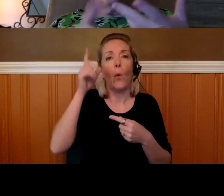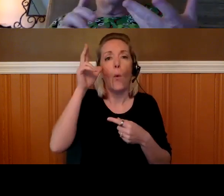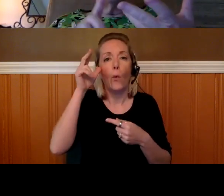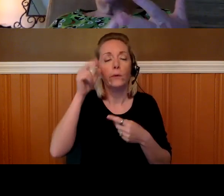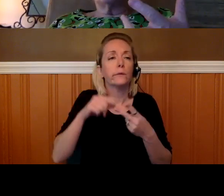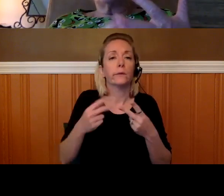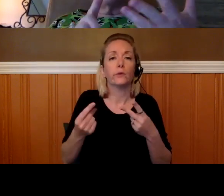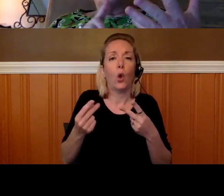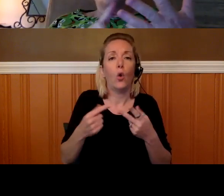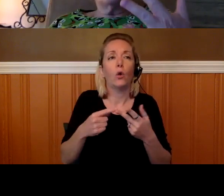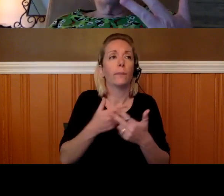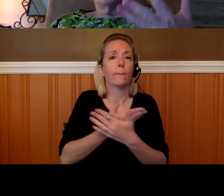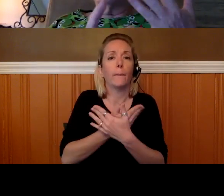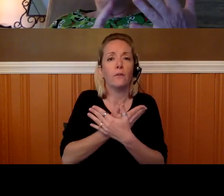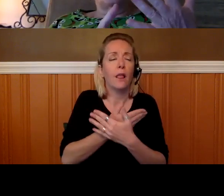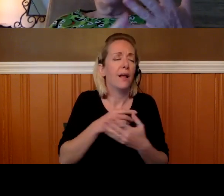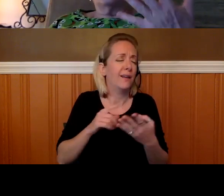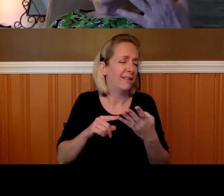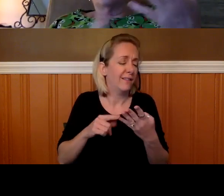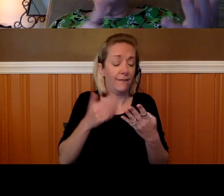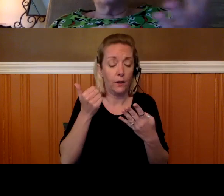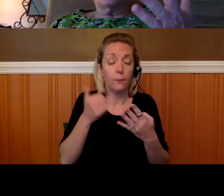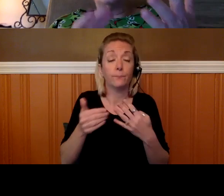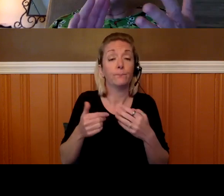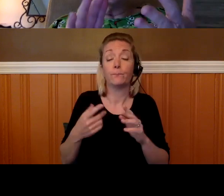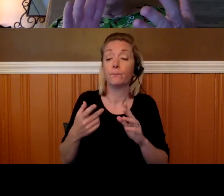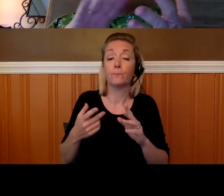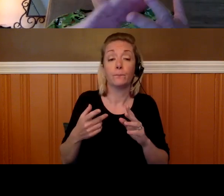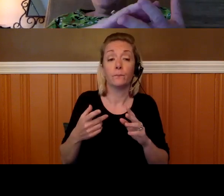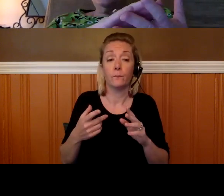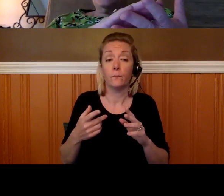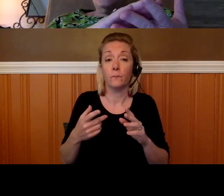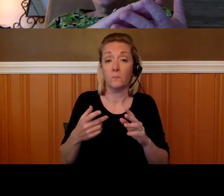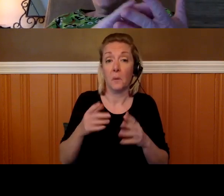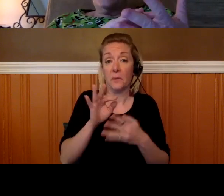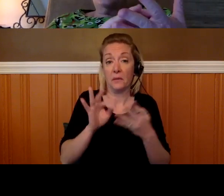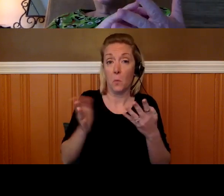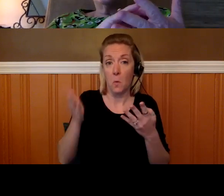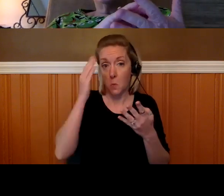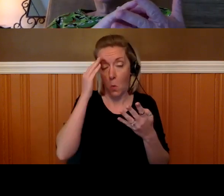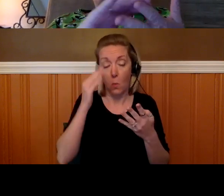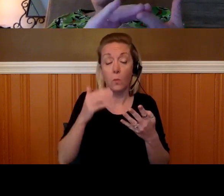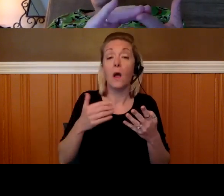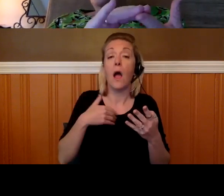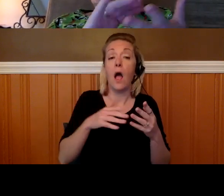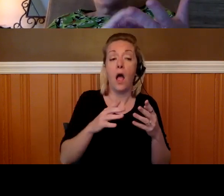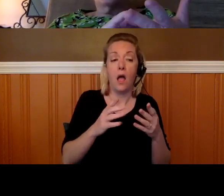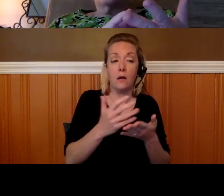dog, butterfly, I forget the last one. And I had photos, and I